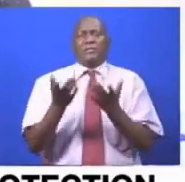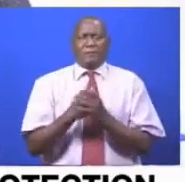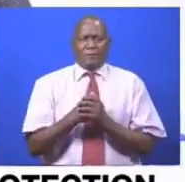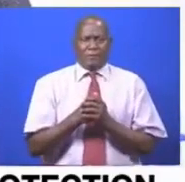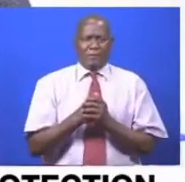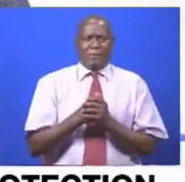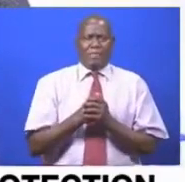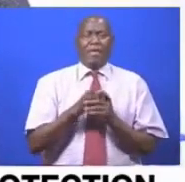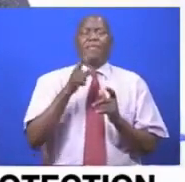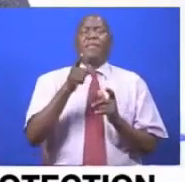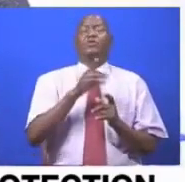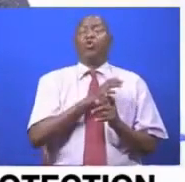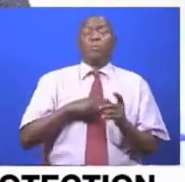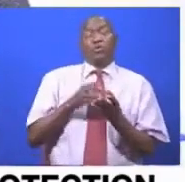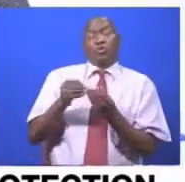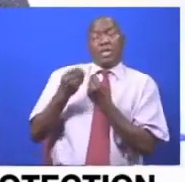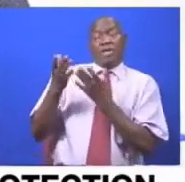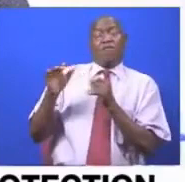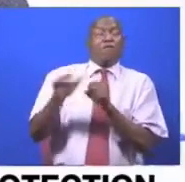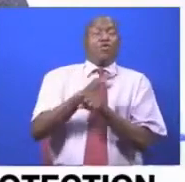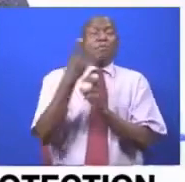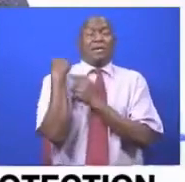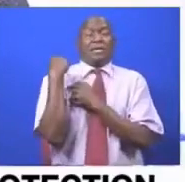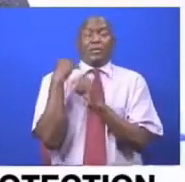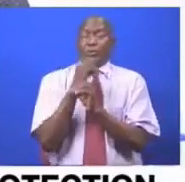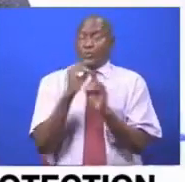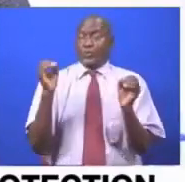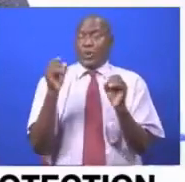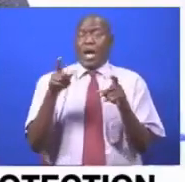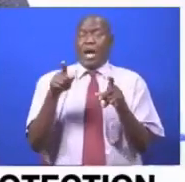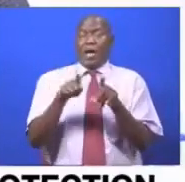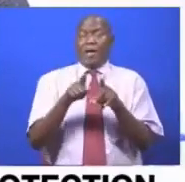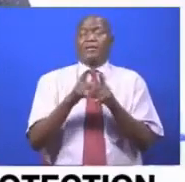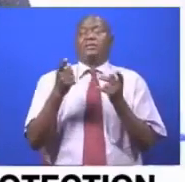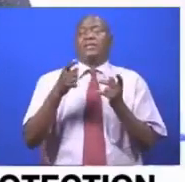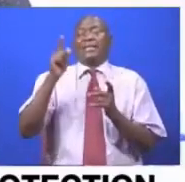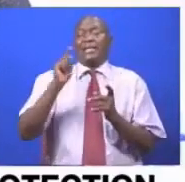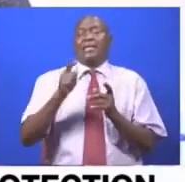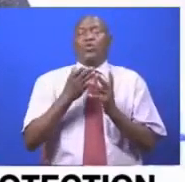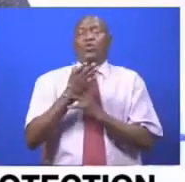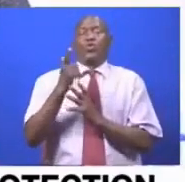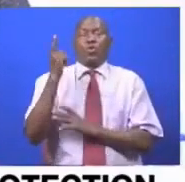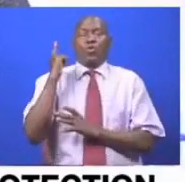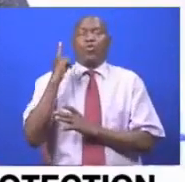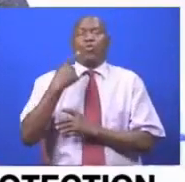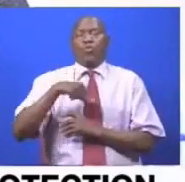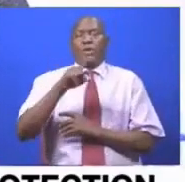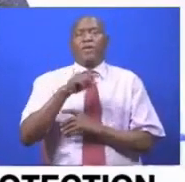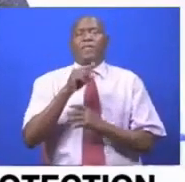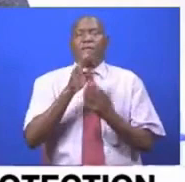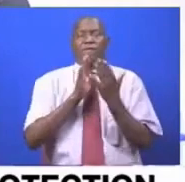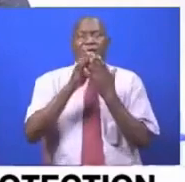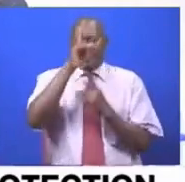So if this commission is not given its full mandate as required by the law, then we face a